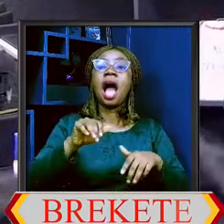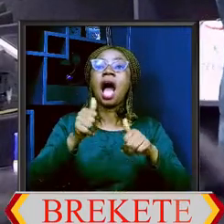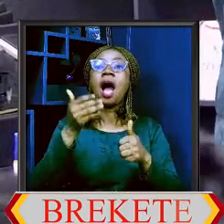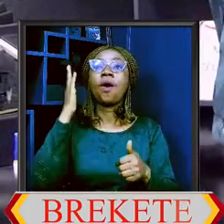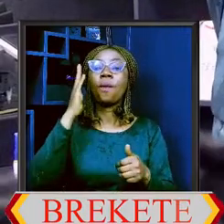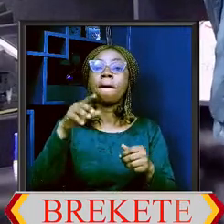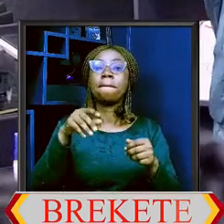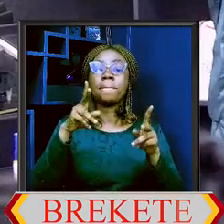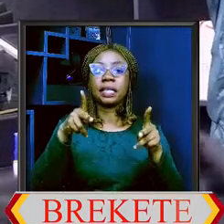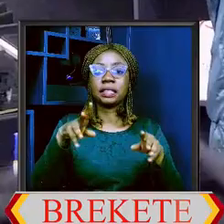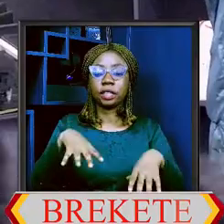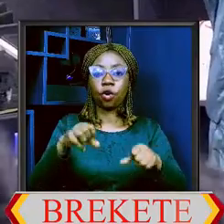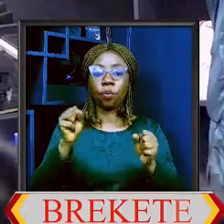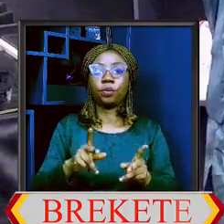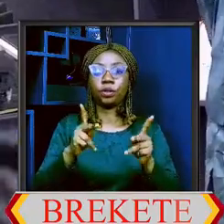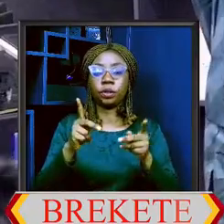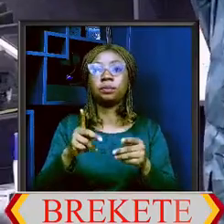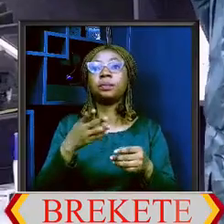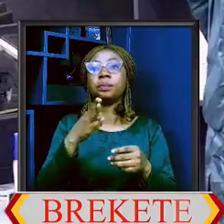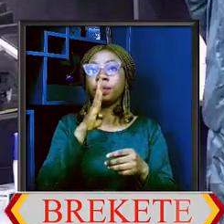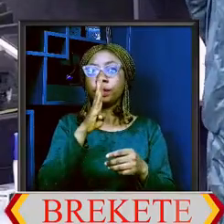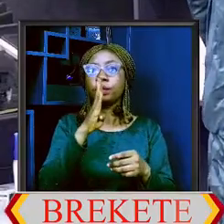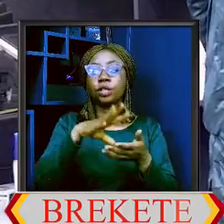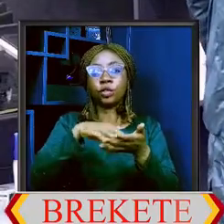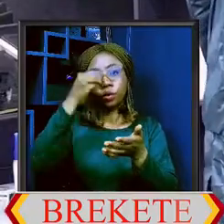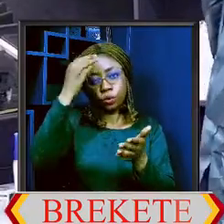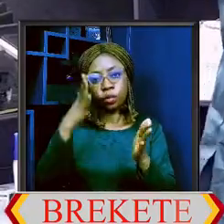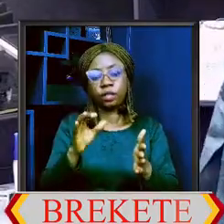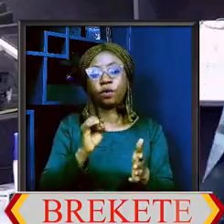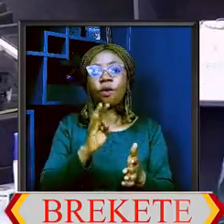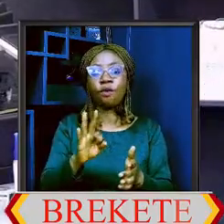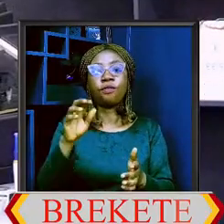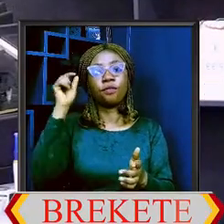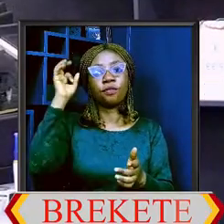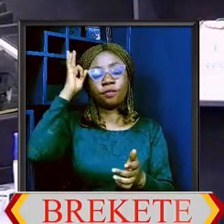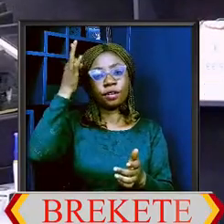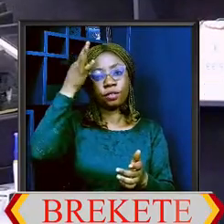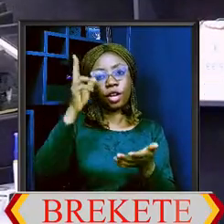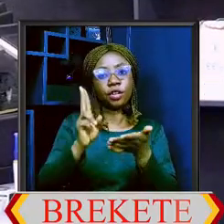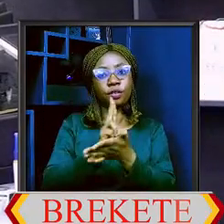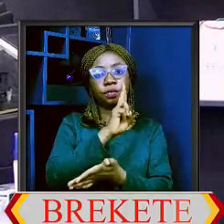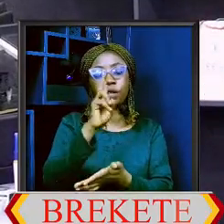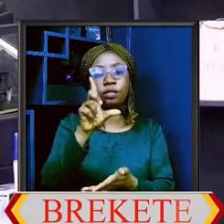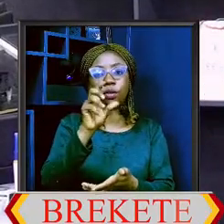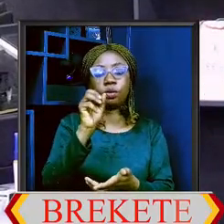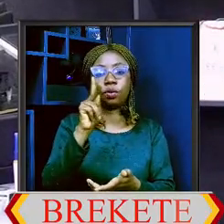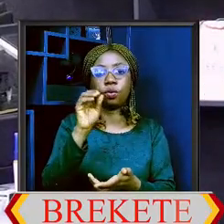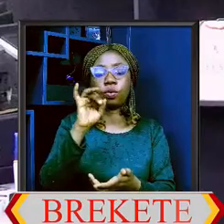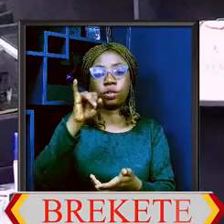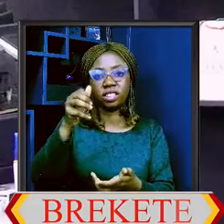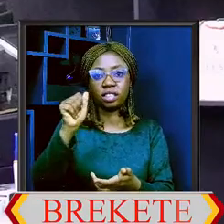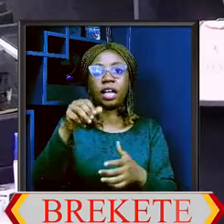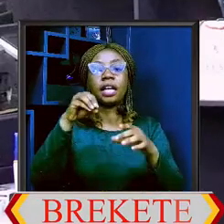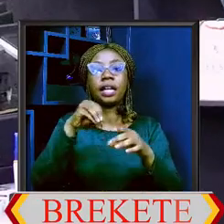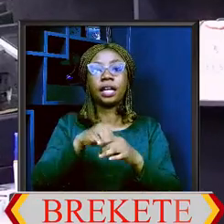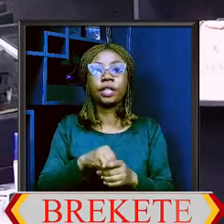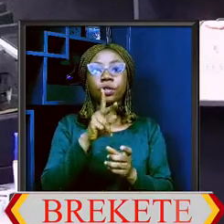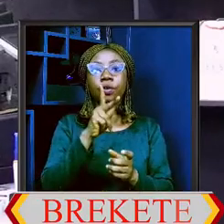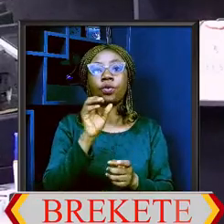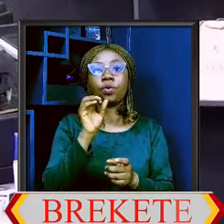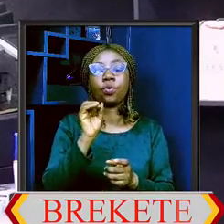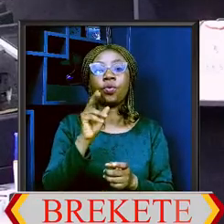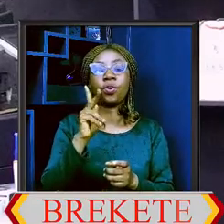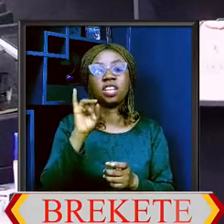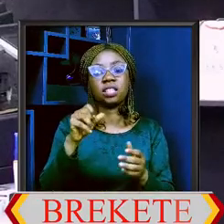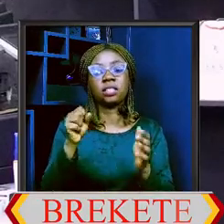advantage being a student of federal University Loa in ki State uh the vice